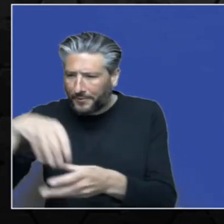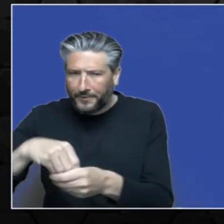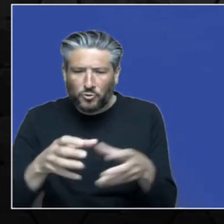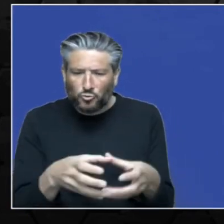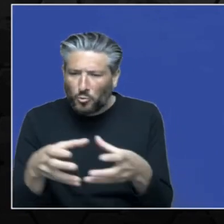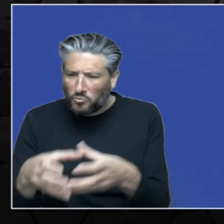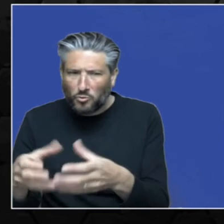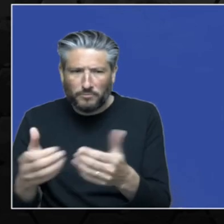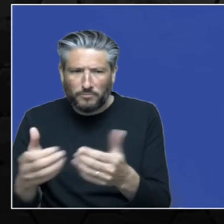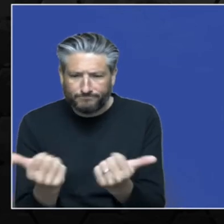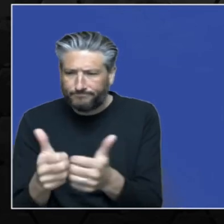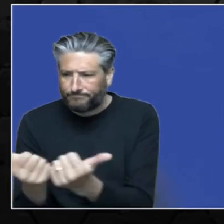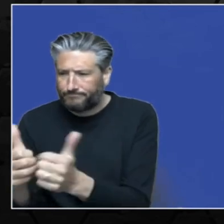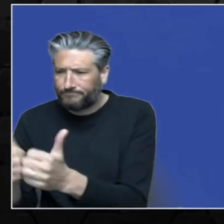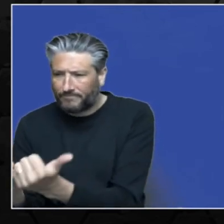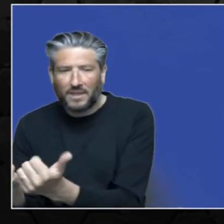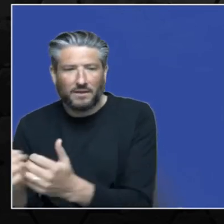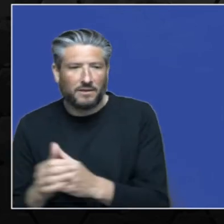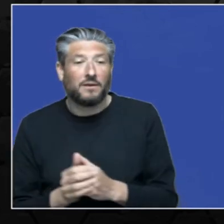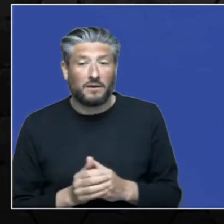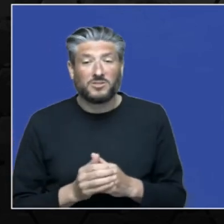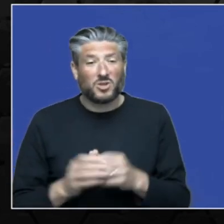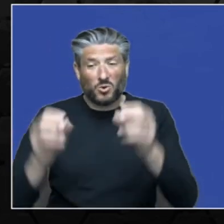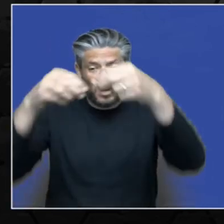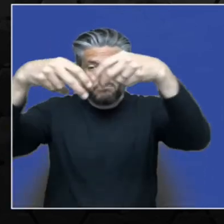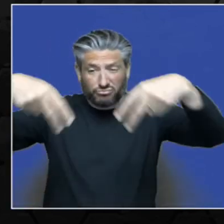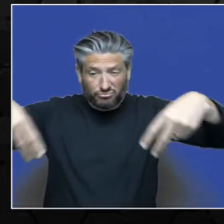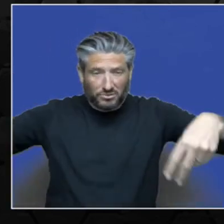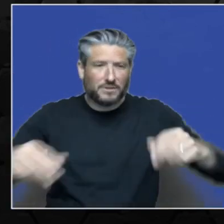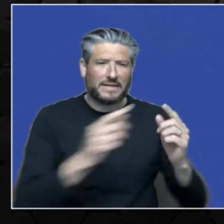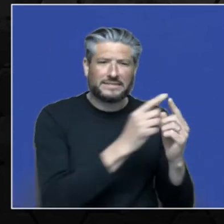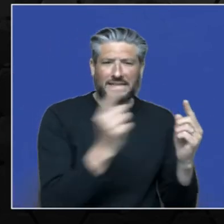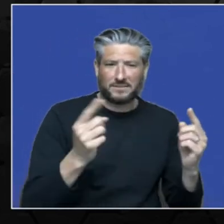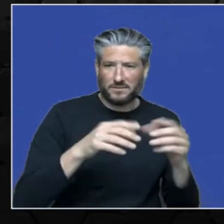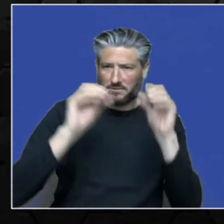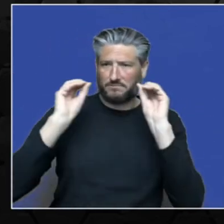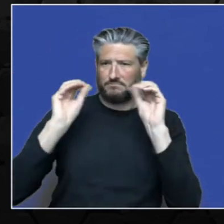take a graph filled with the sentences that we already have, and then